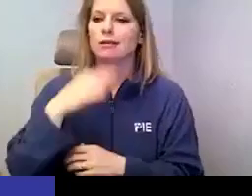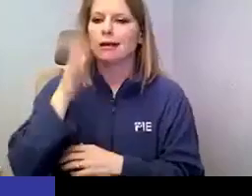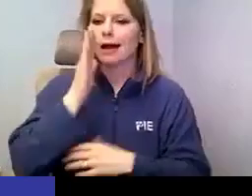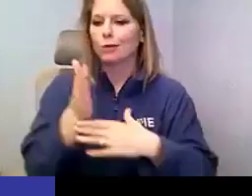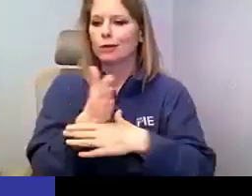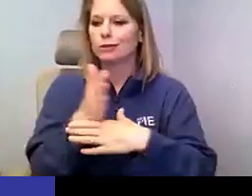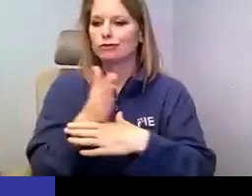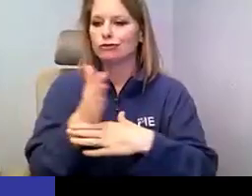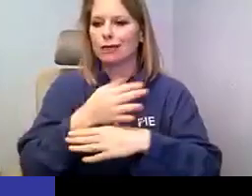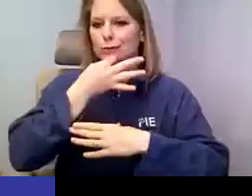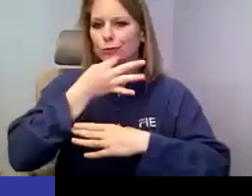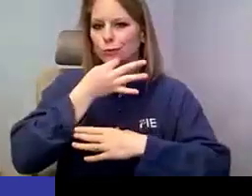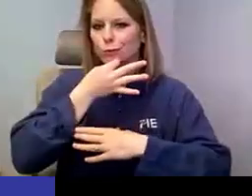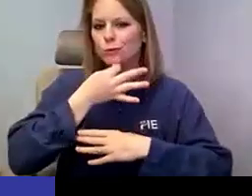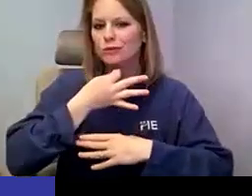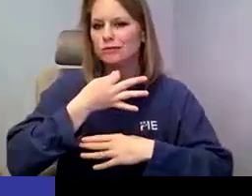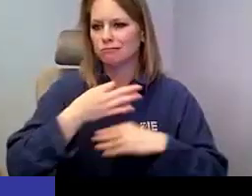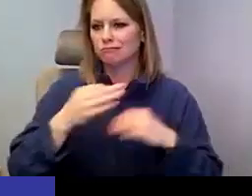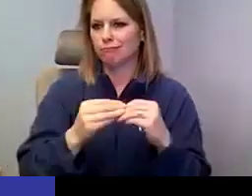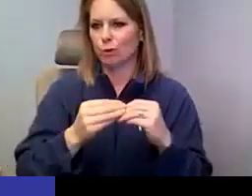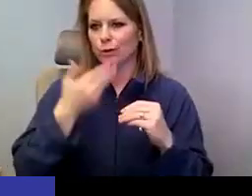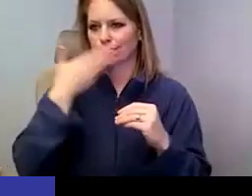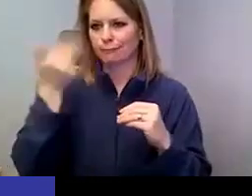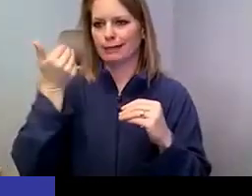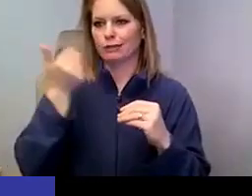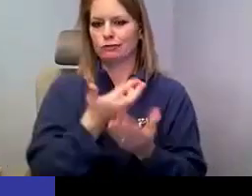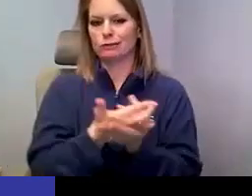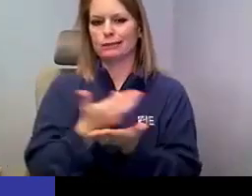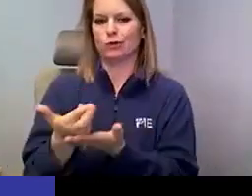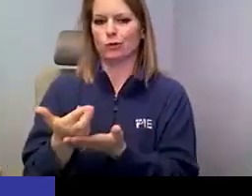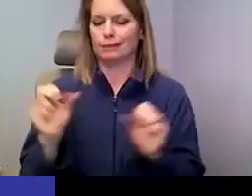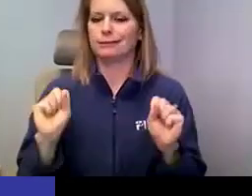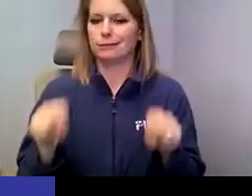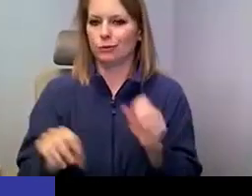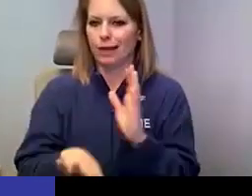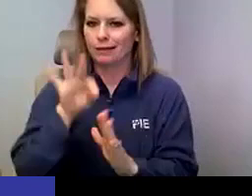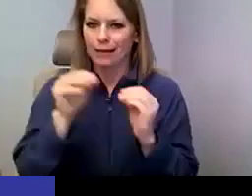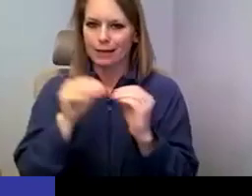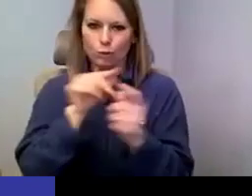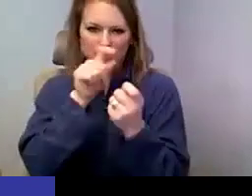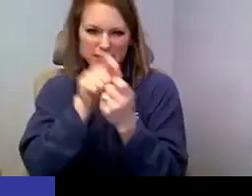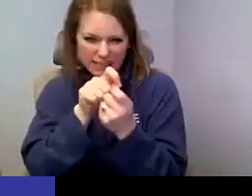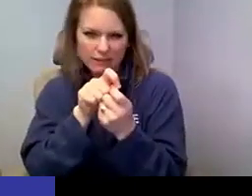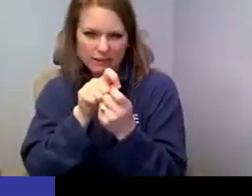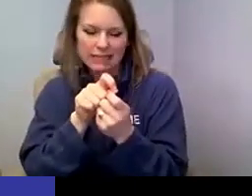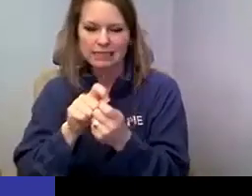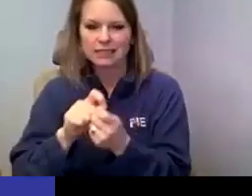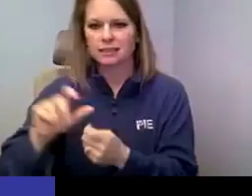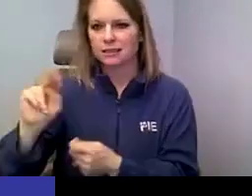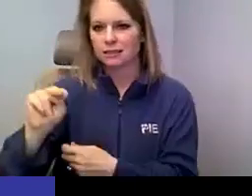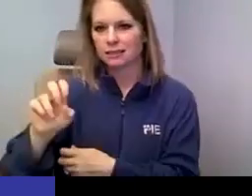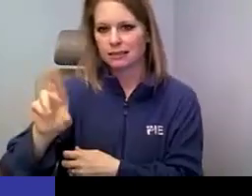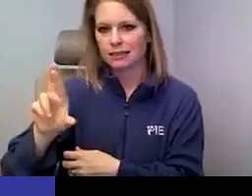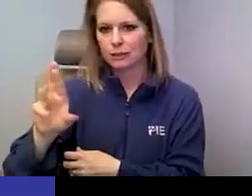resources where you can find real specific normative data on all sorts of different tools.